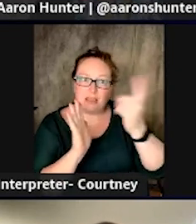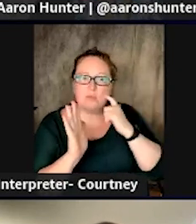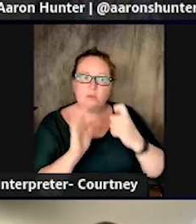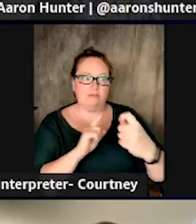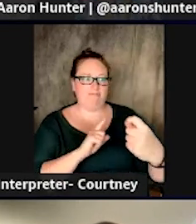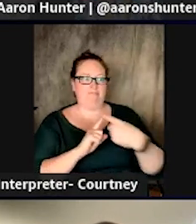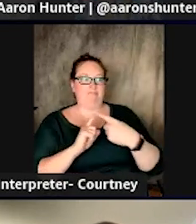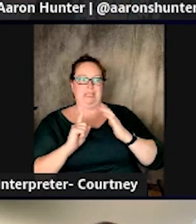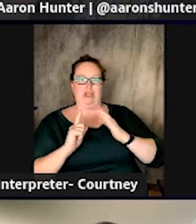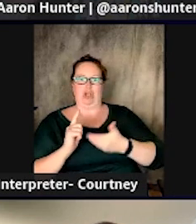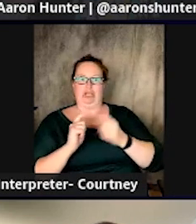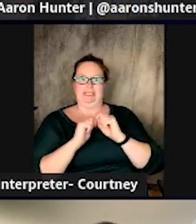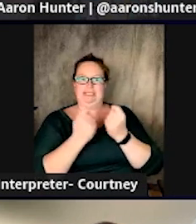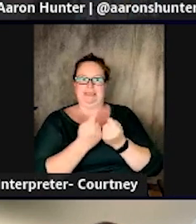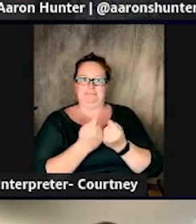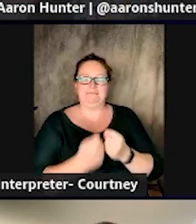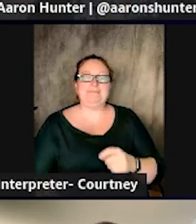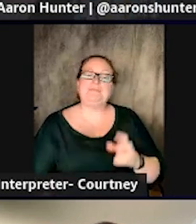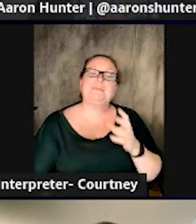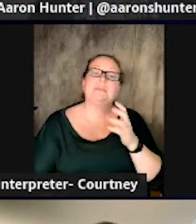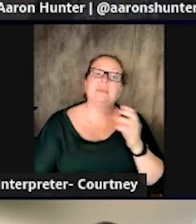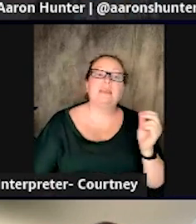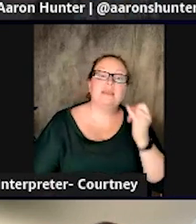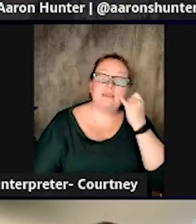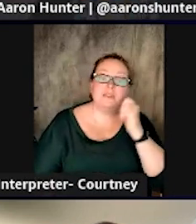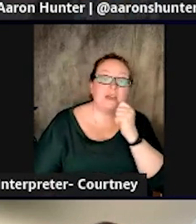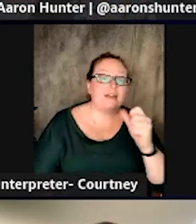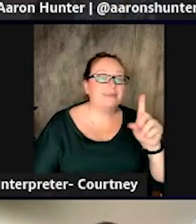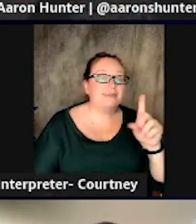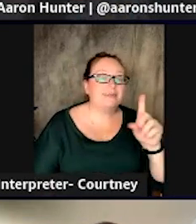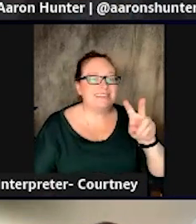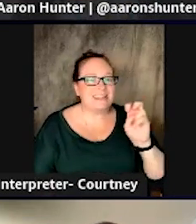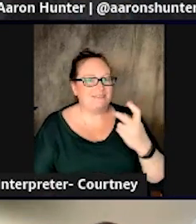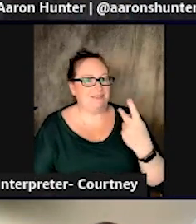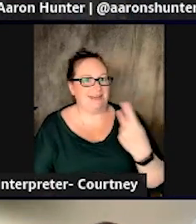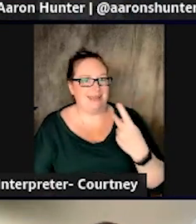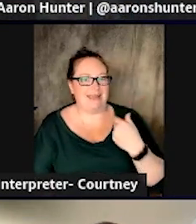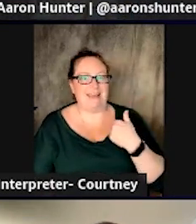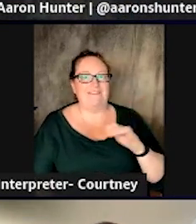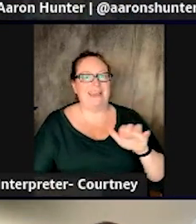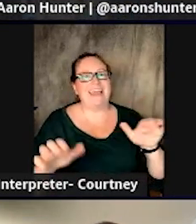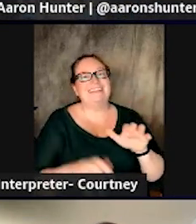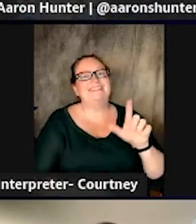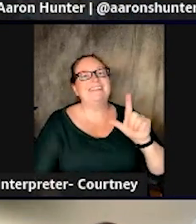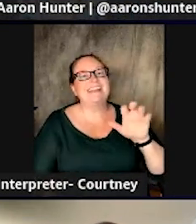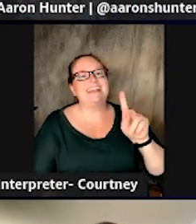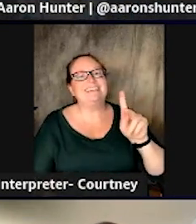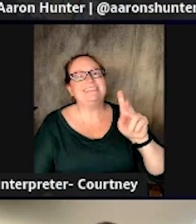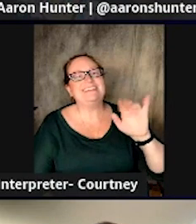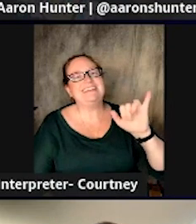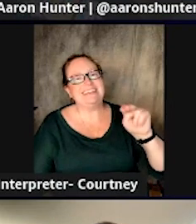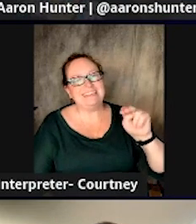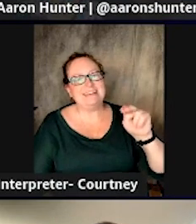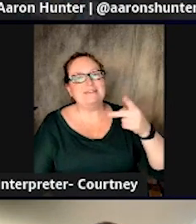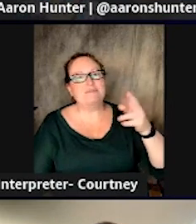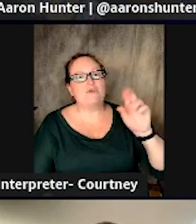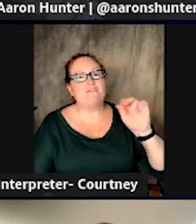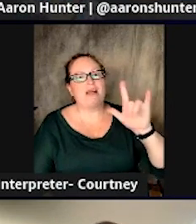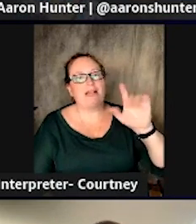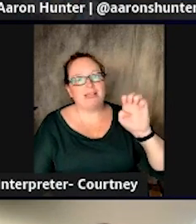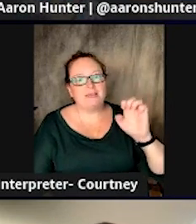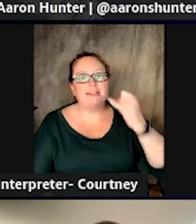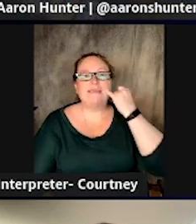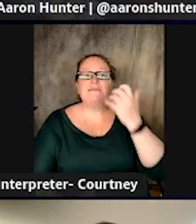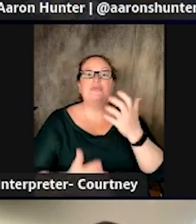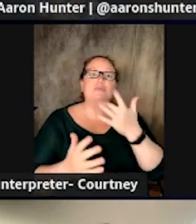backend. And then aside from that, obviously, Dave and I both have pretty active LinkedIn and Twitter profile. And if you prefer direct contact